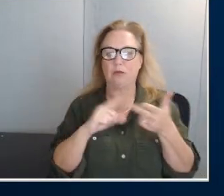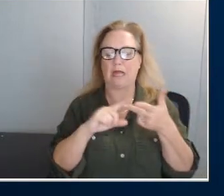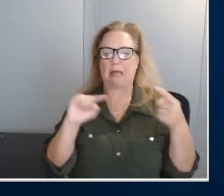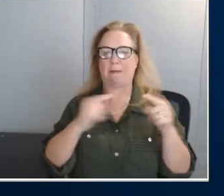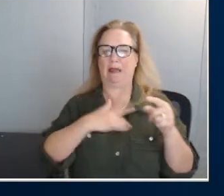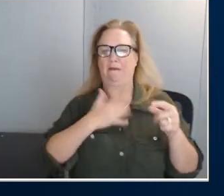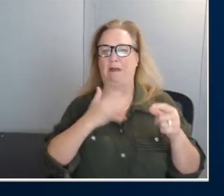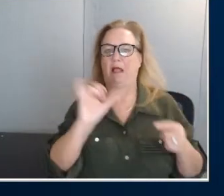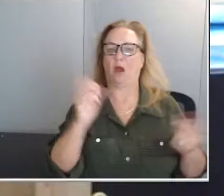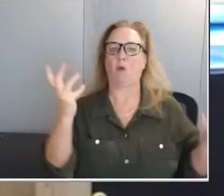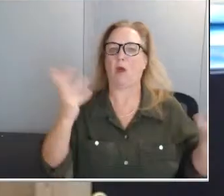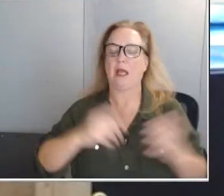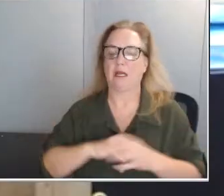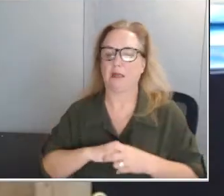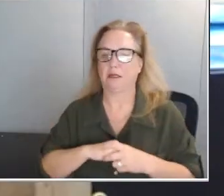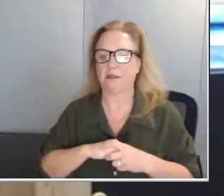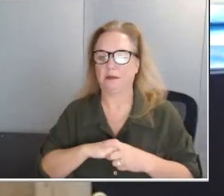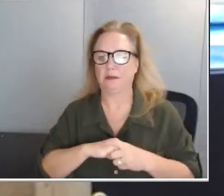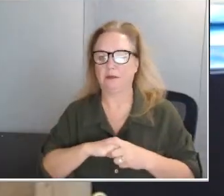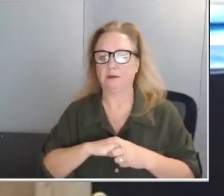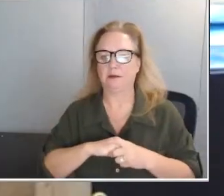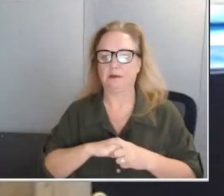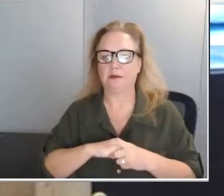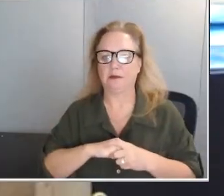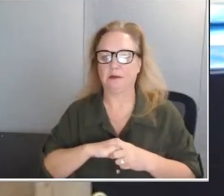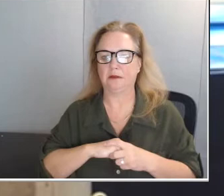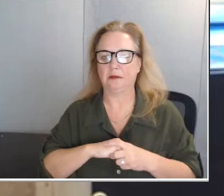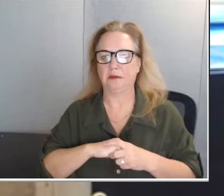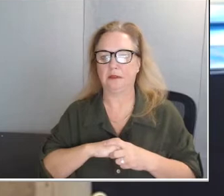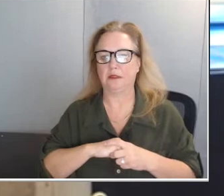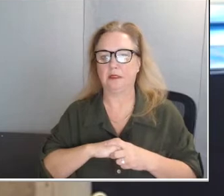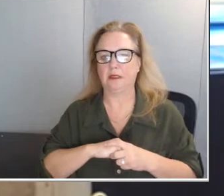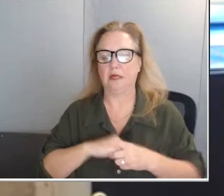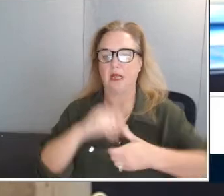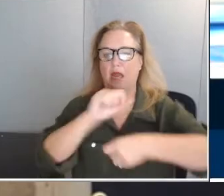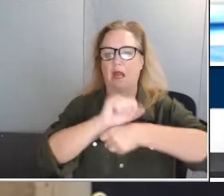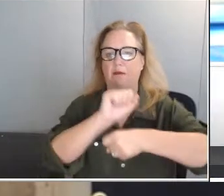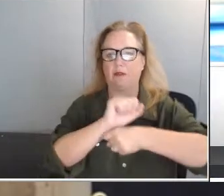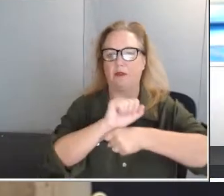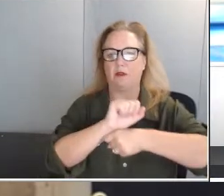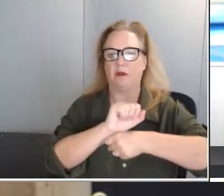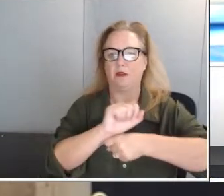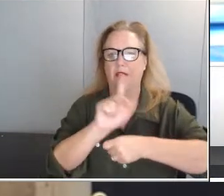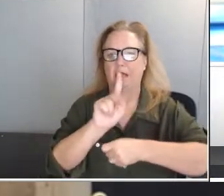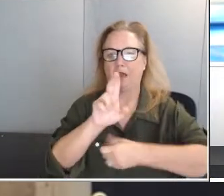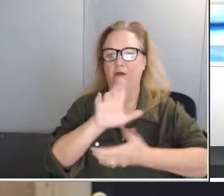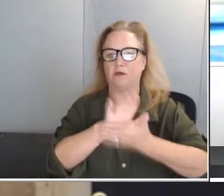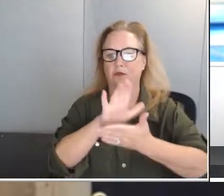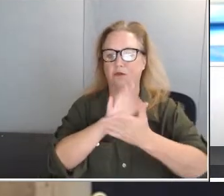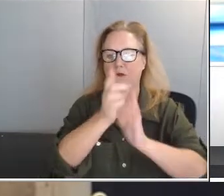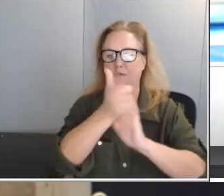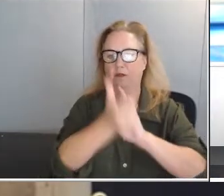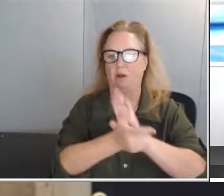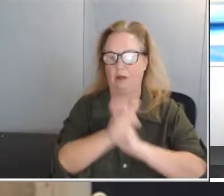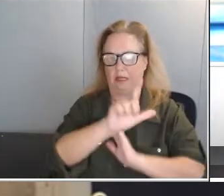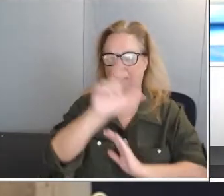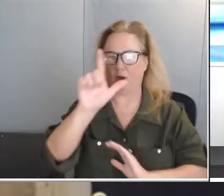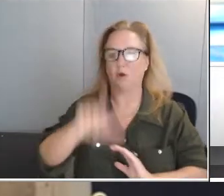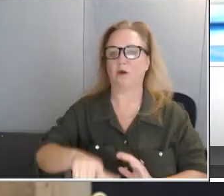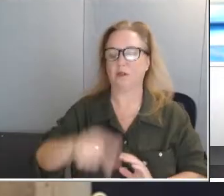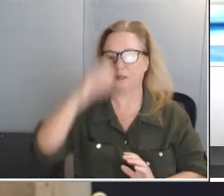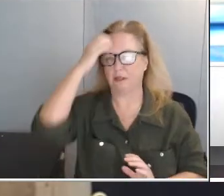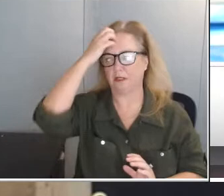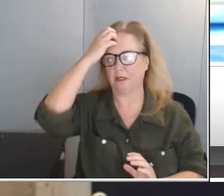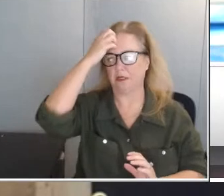like? Yeah, so I work at the University of Kansas School of Law in Lawrence,